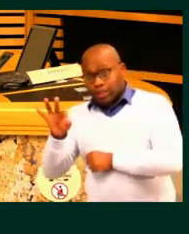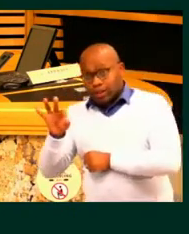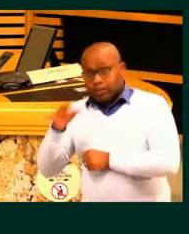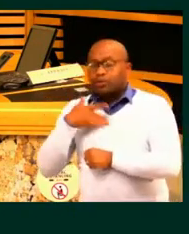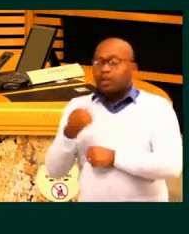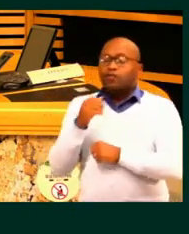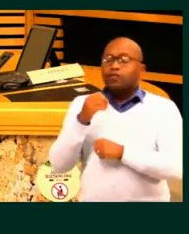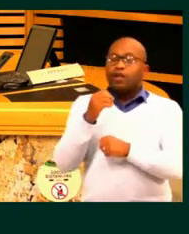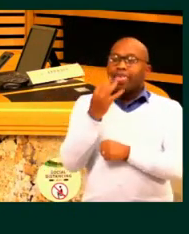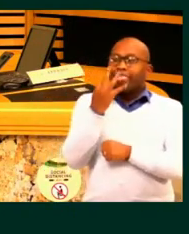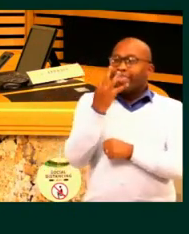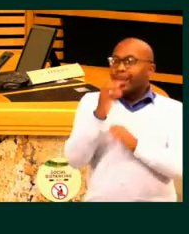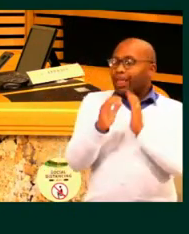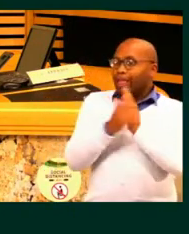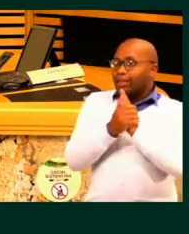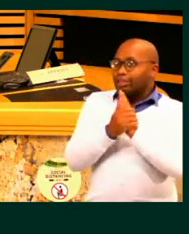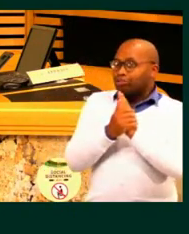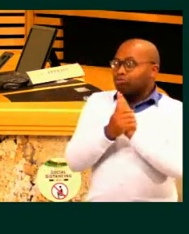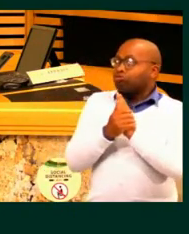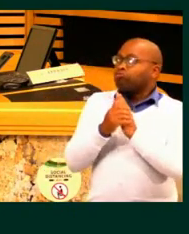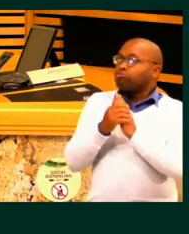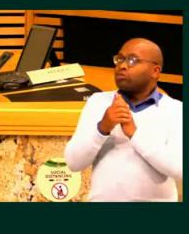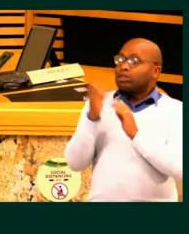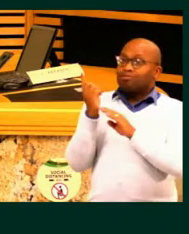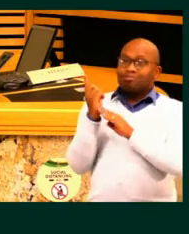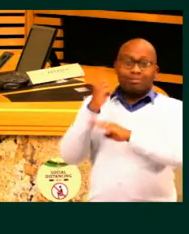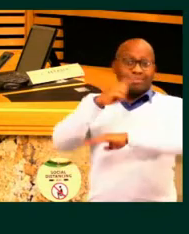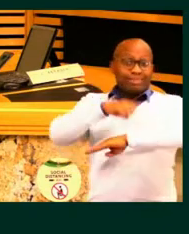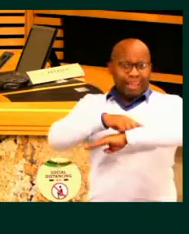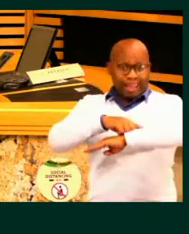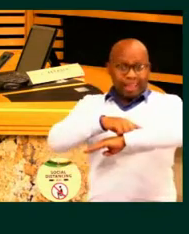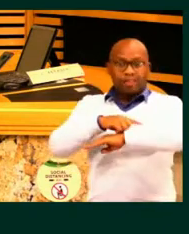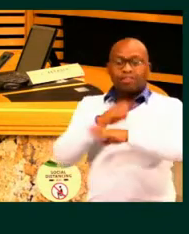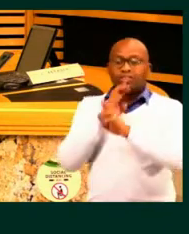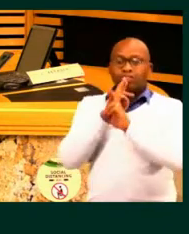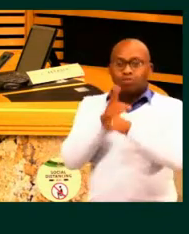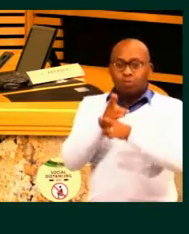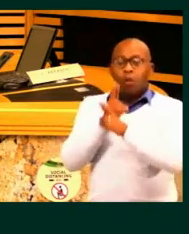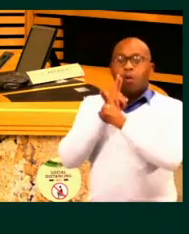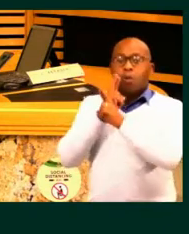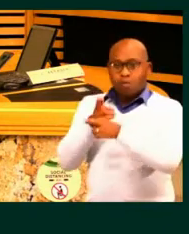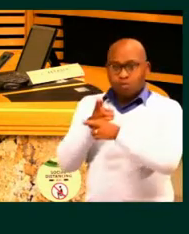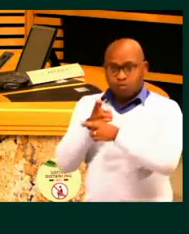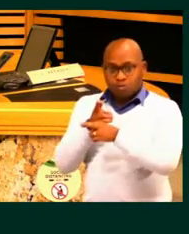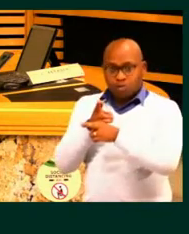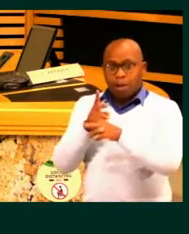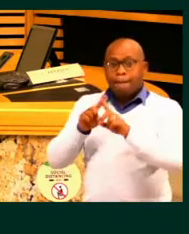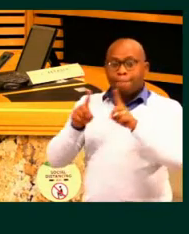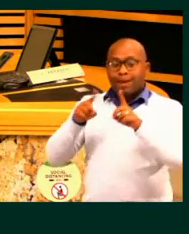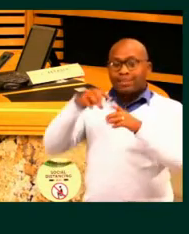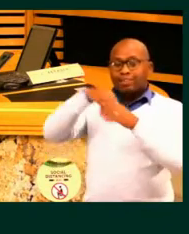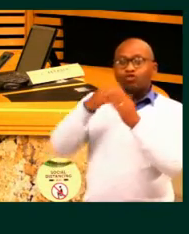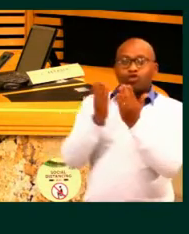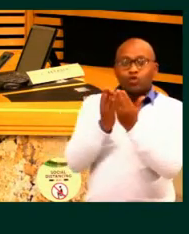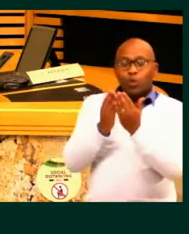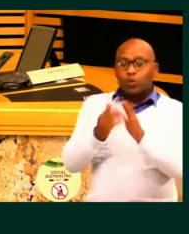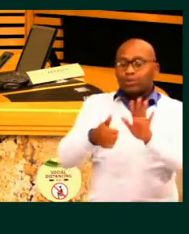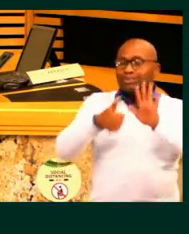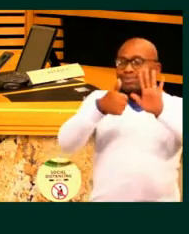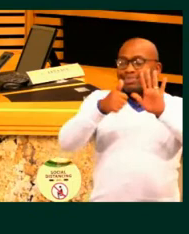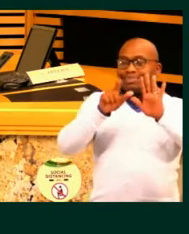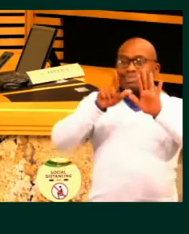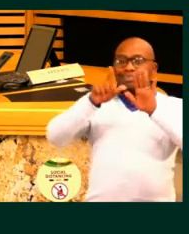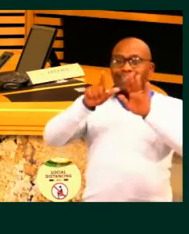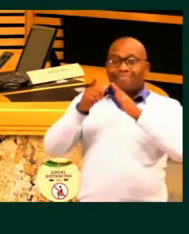of rape uh a day at day or after care centers and 67 cases of rape at schools including primary secondary and